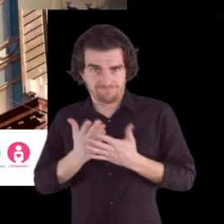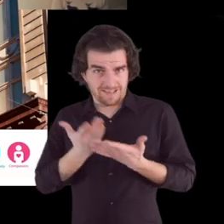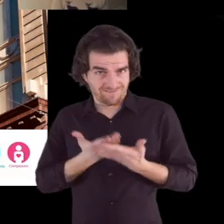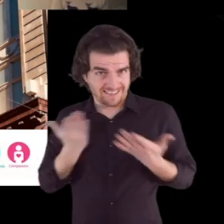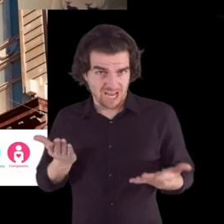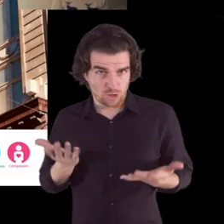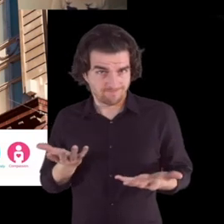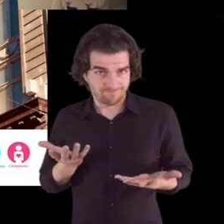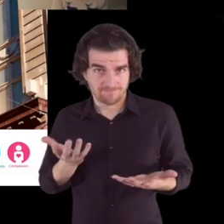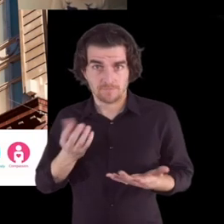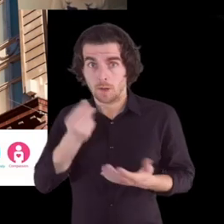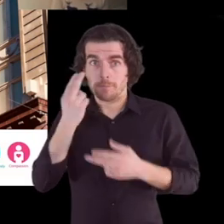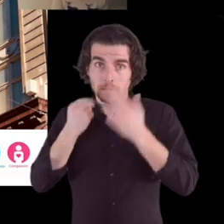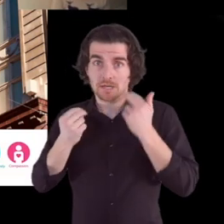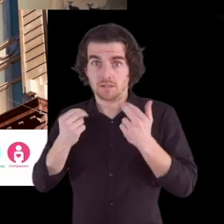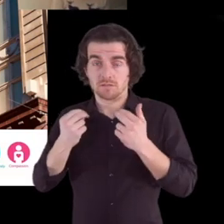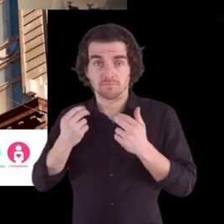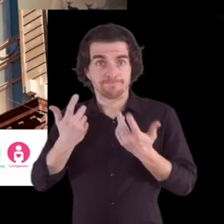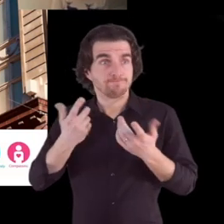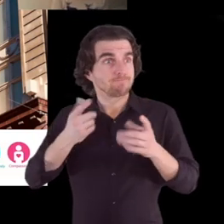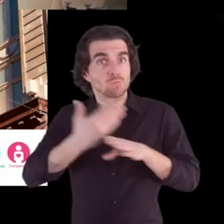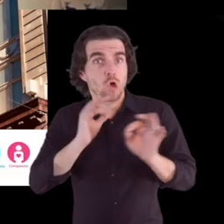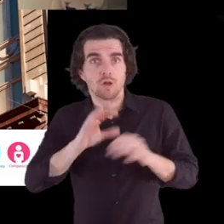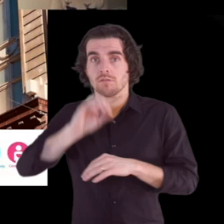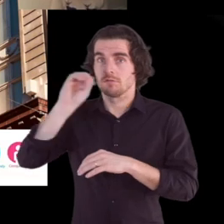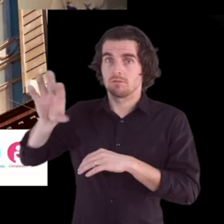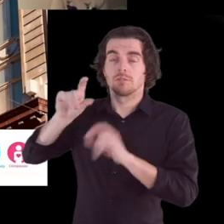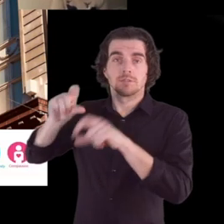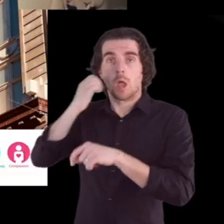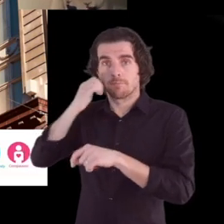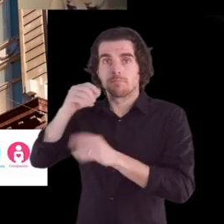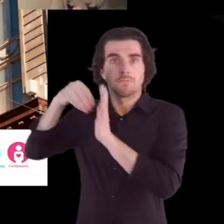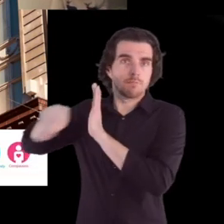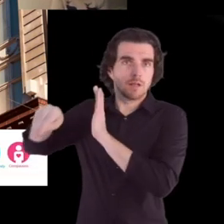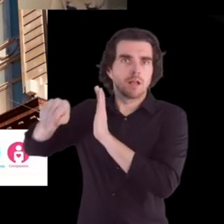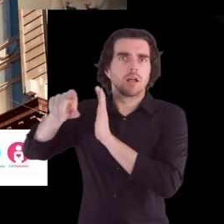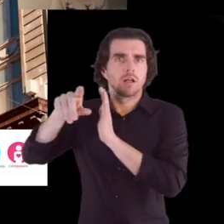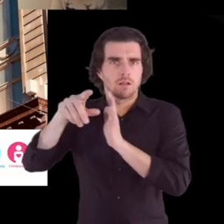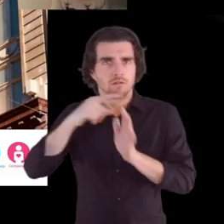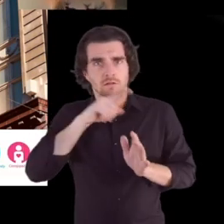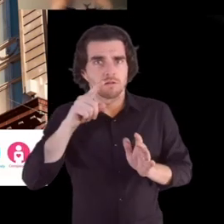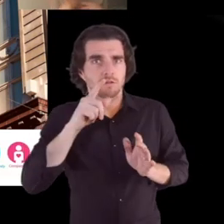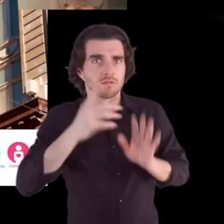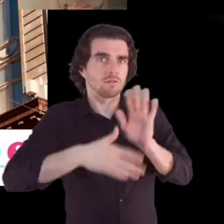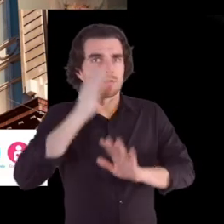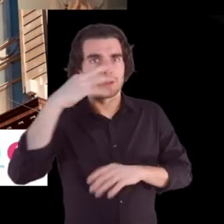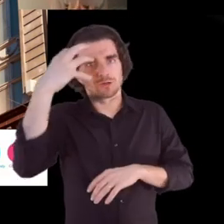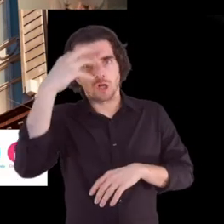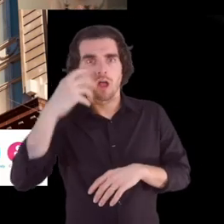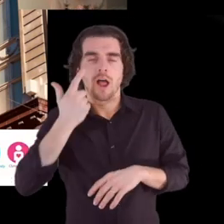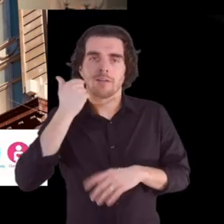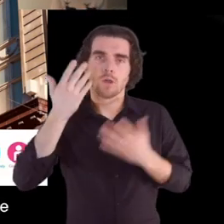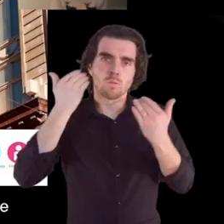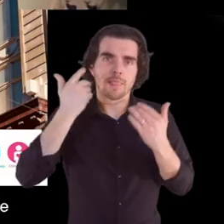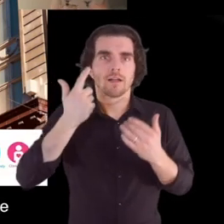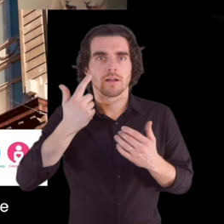suppose, about the unfairness of it. Some people were furloughed. We used to see them when we're driving home and getting suntans. It was lovely